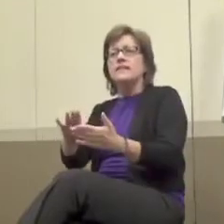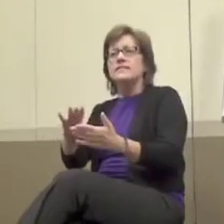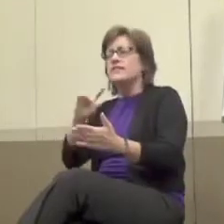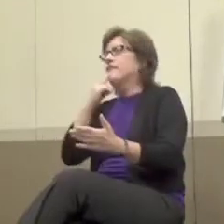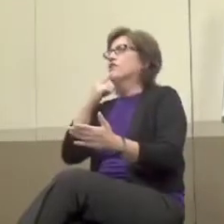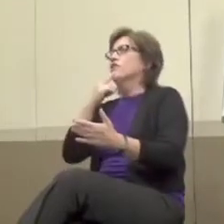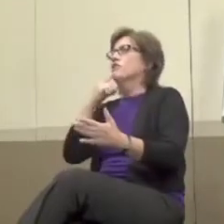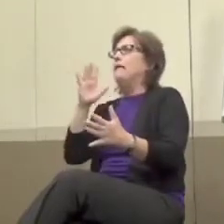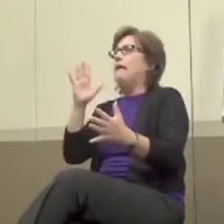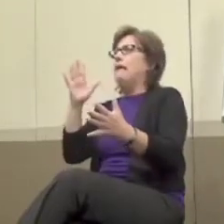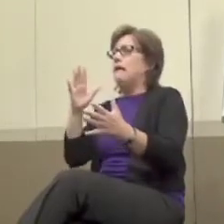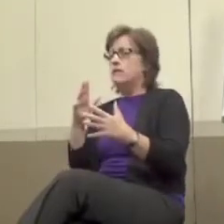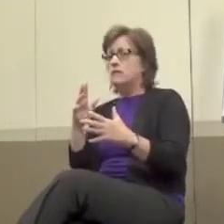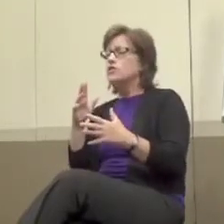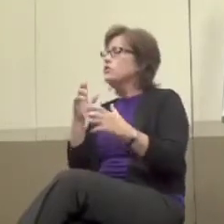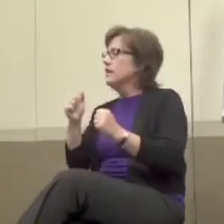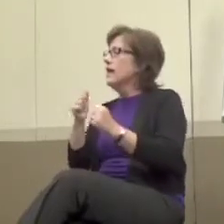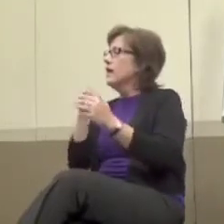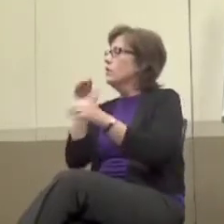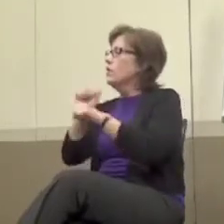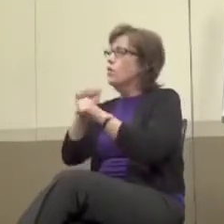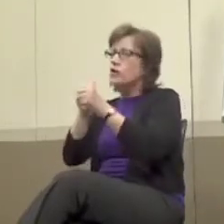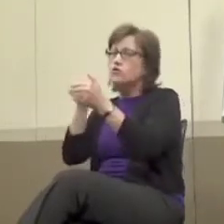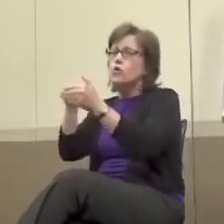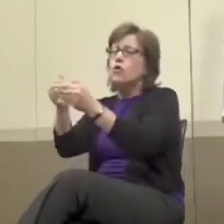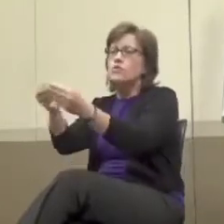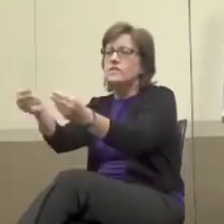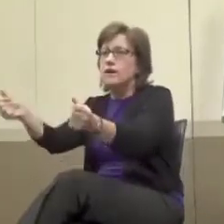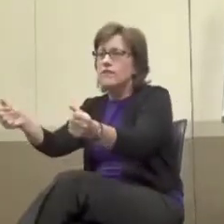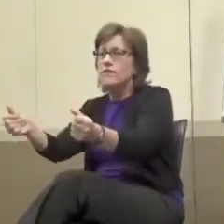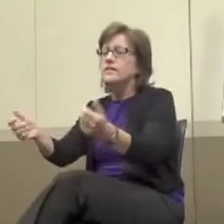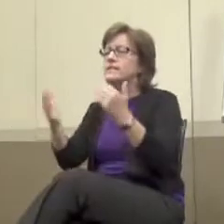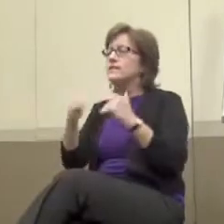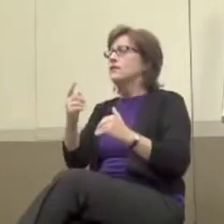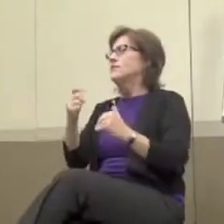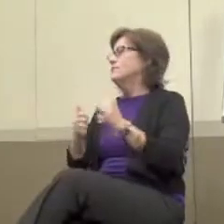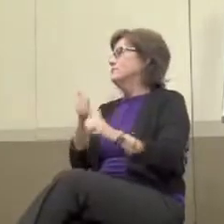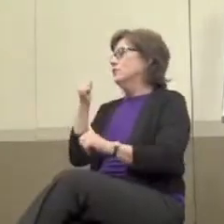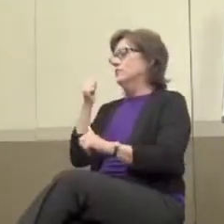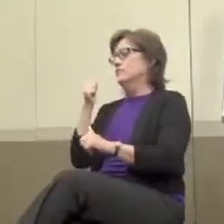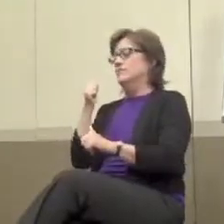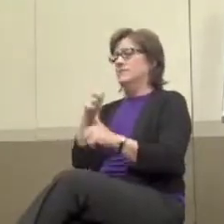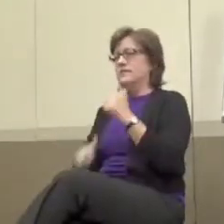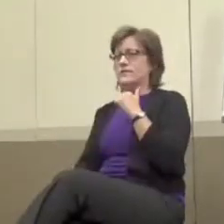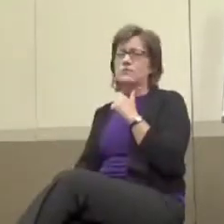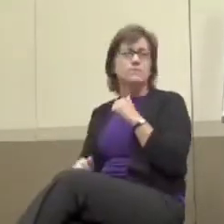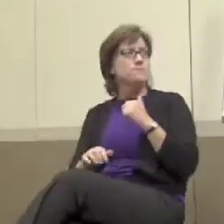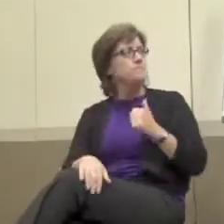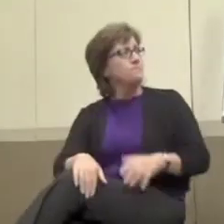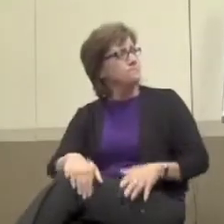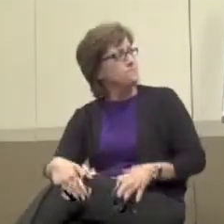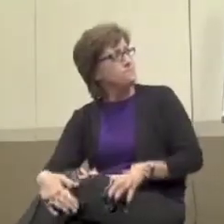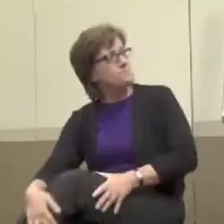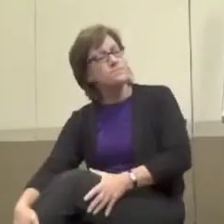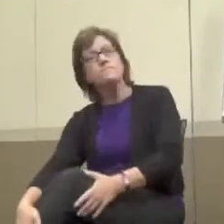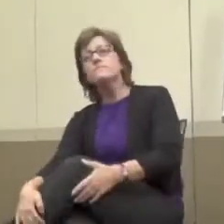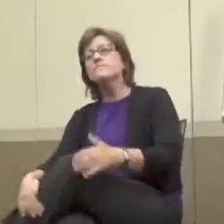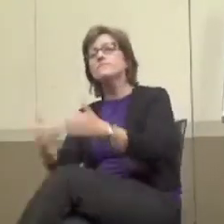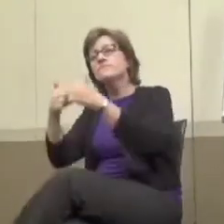work towards resolution. Next one, and this is the hardest one. This is the hardest one. Delineate your needs from your wants.